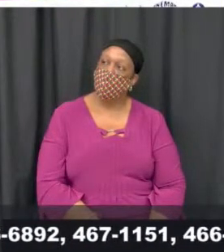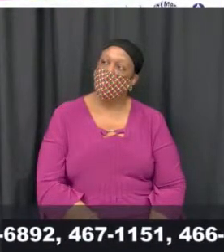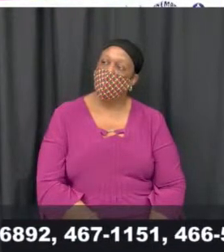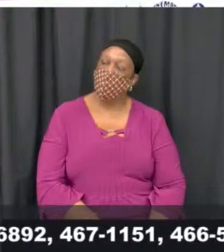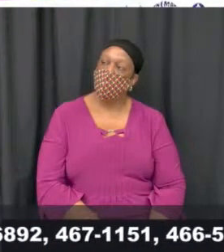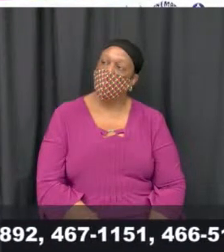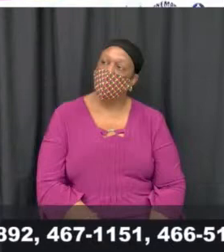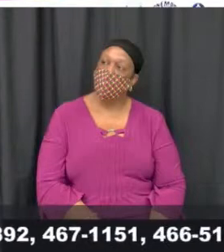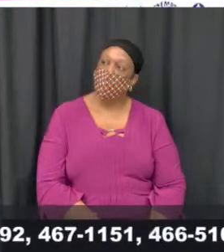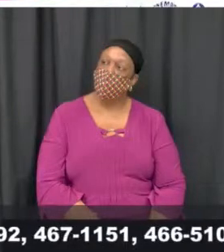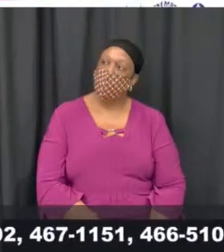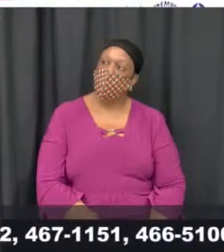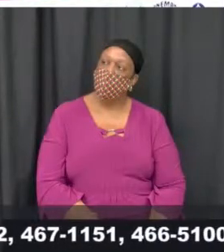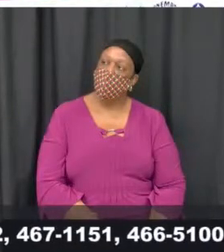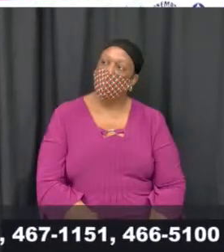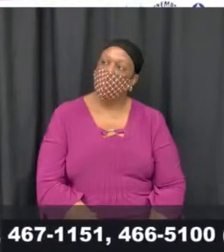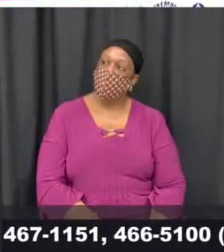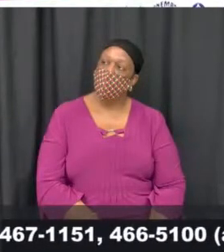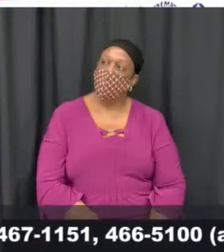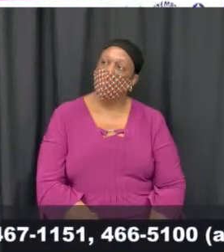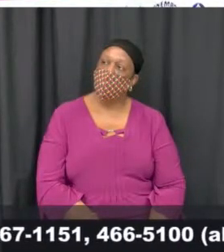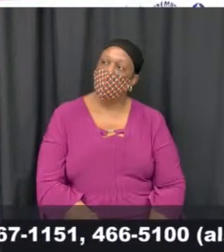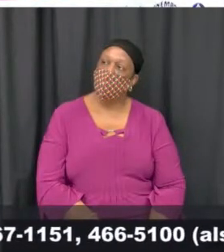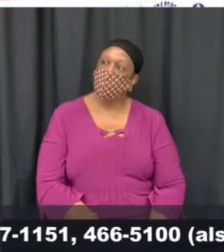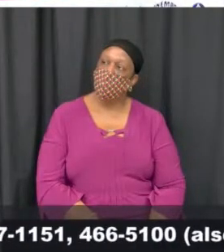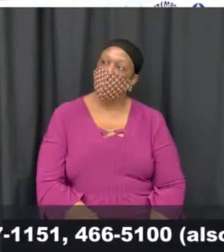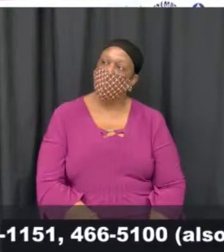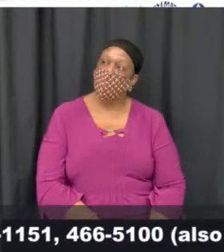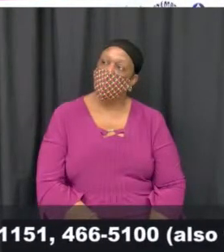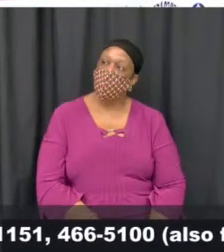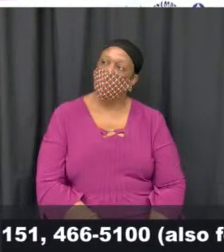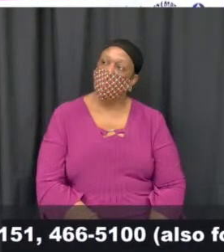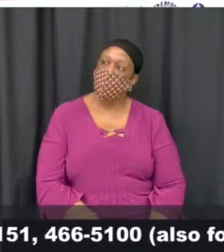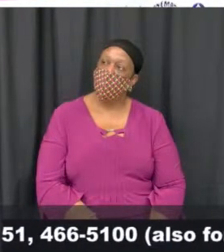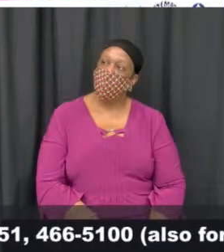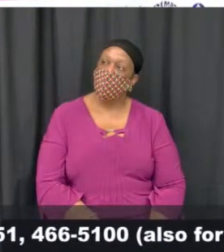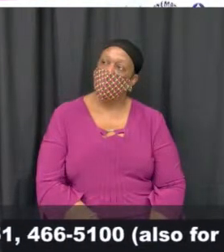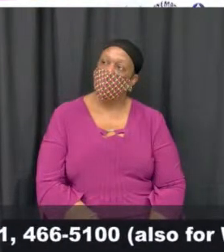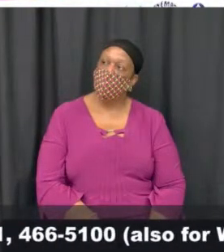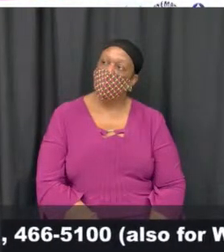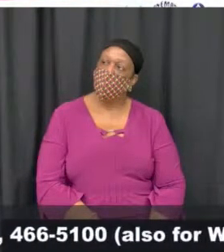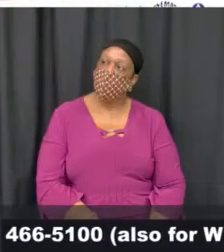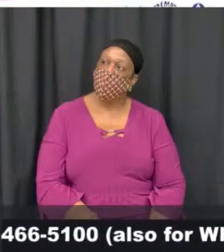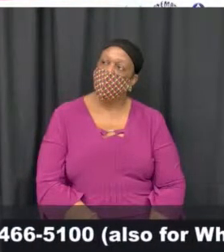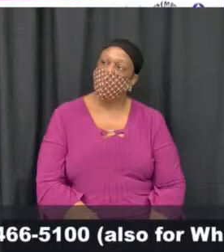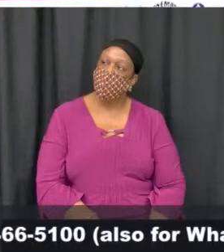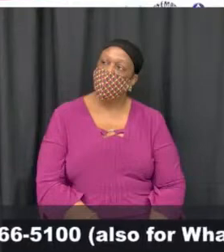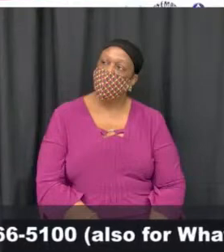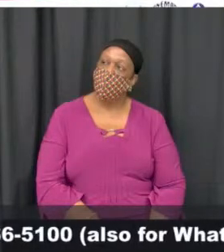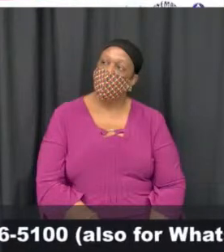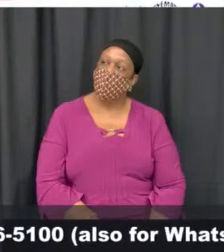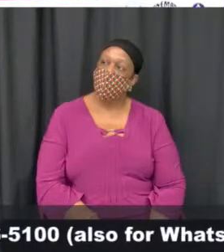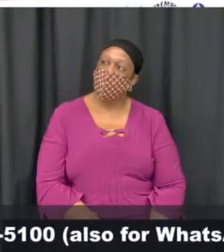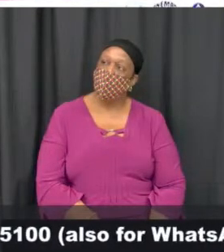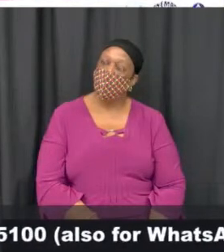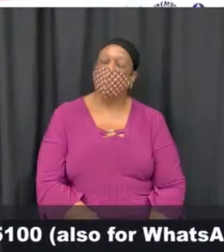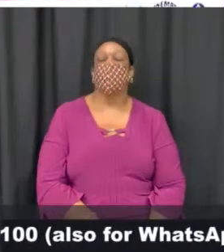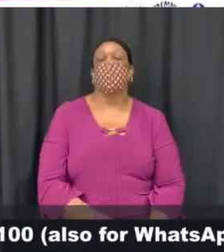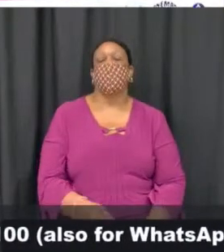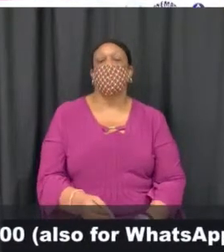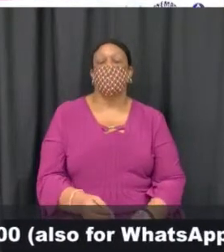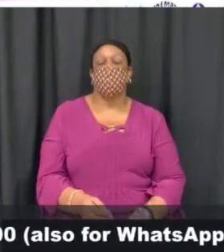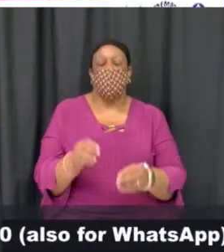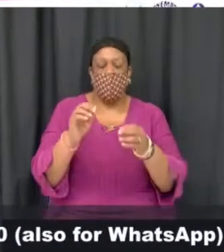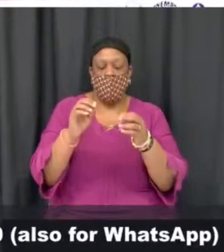Europe? Or are they implying there is something wrong with the India-produced